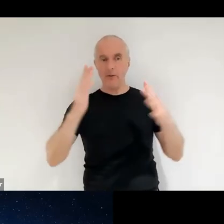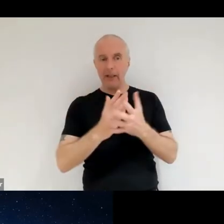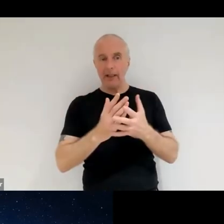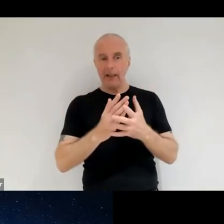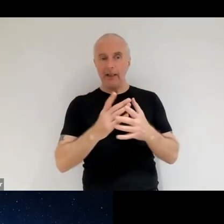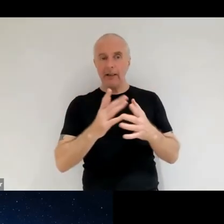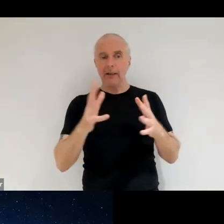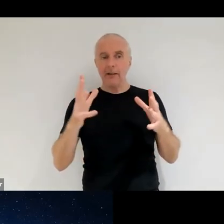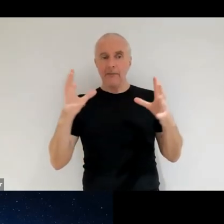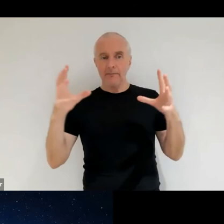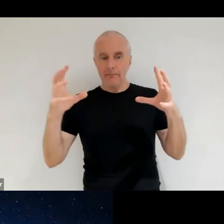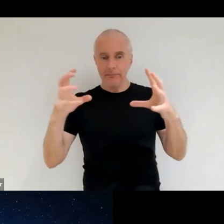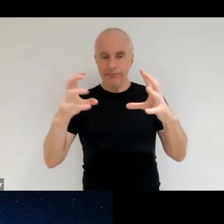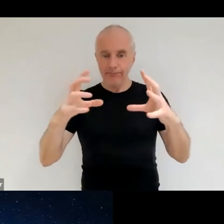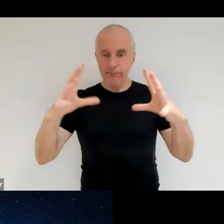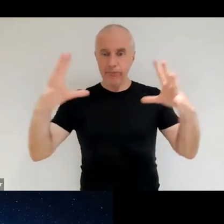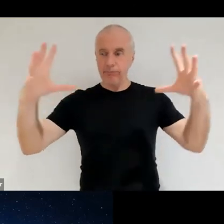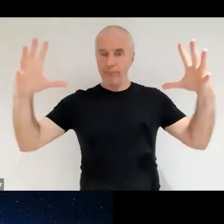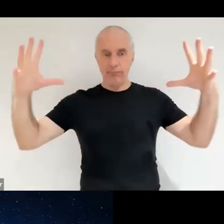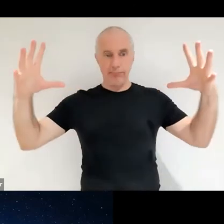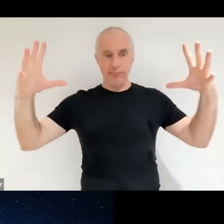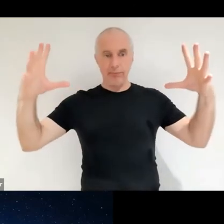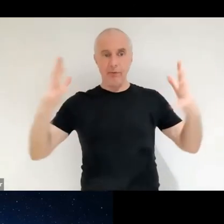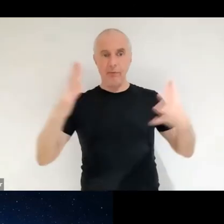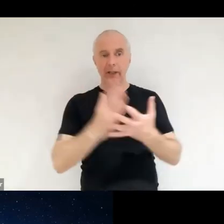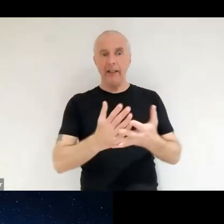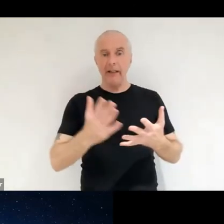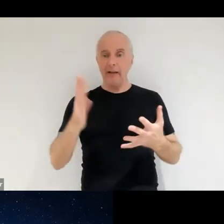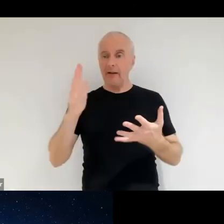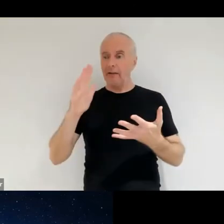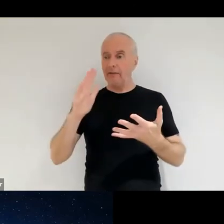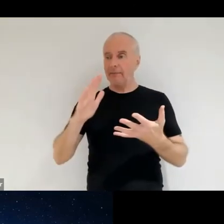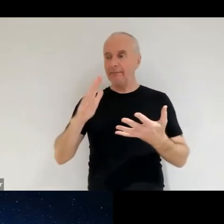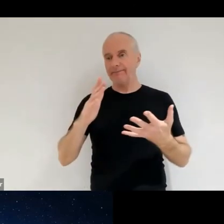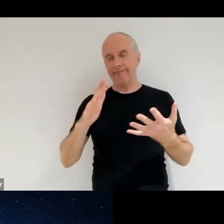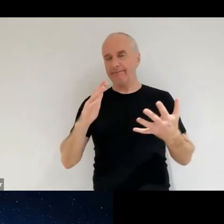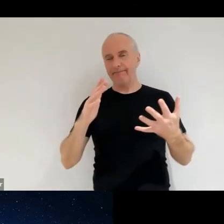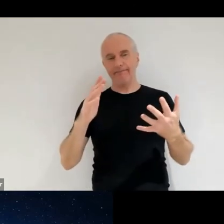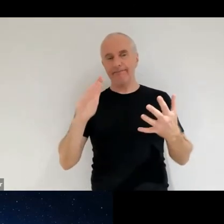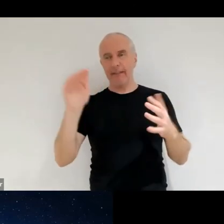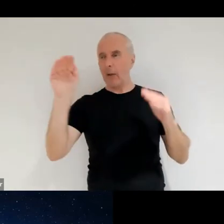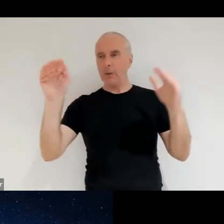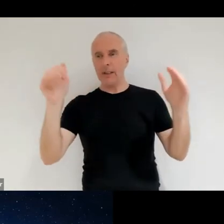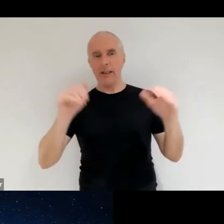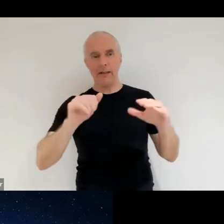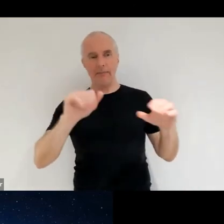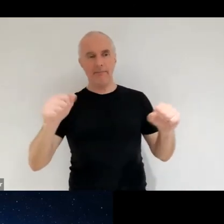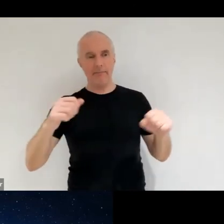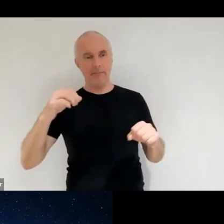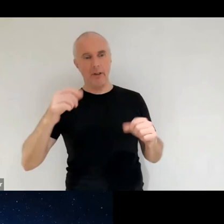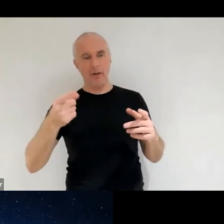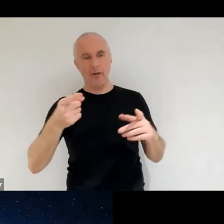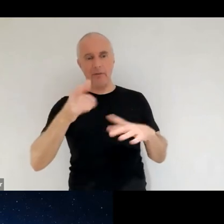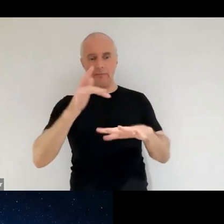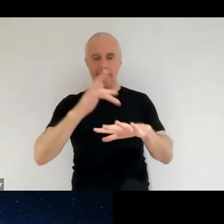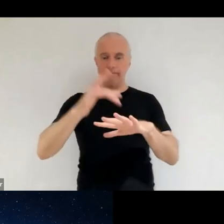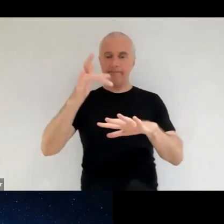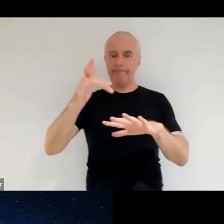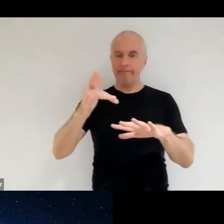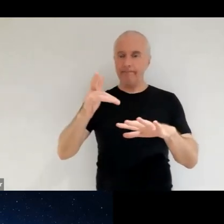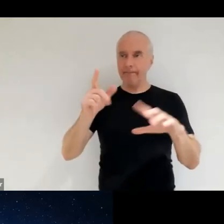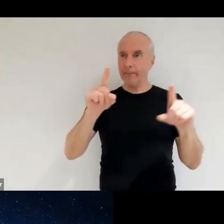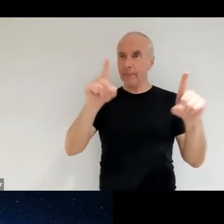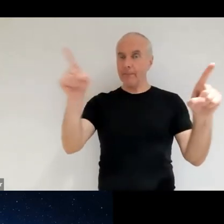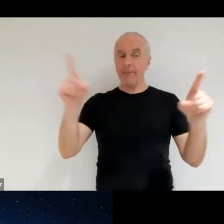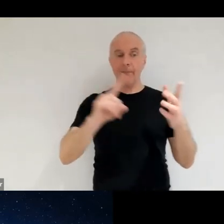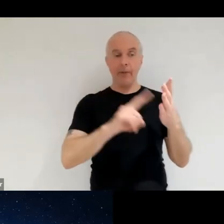black holes, is too weak. So they are outside our sensitivity range. So white dwarfs are nothing we in LIGO look at. However, having